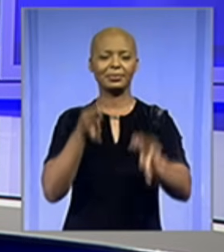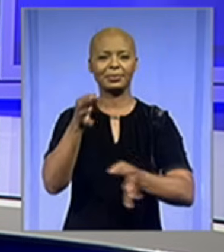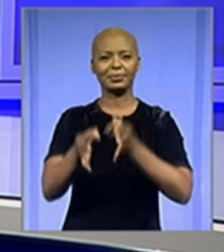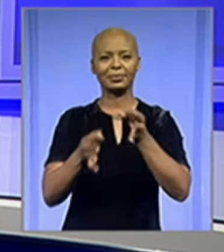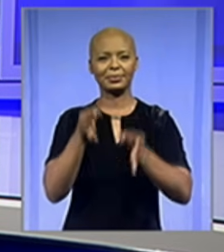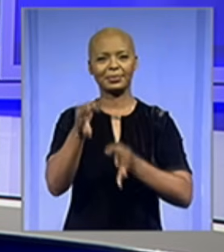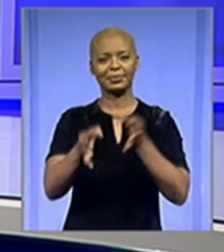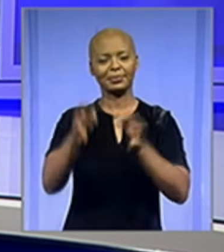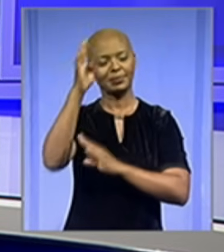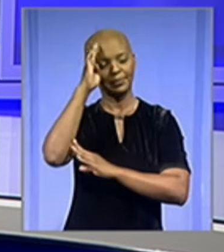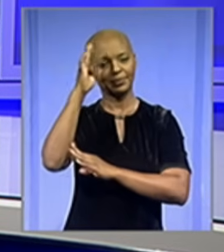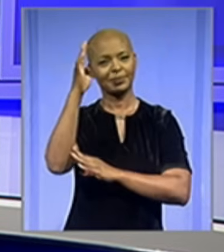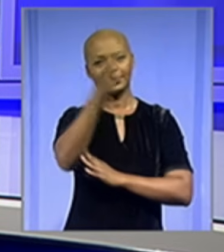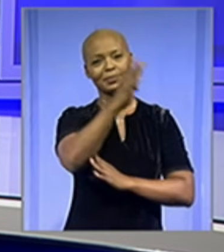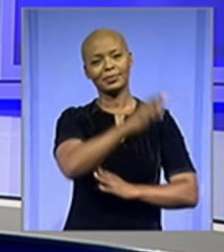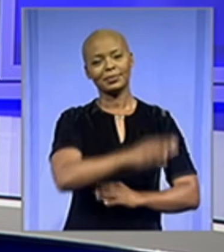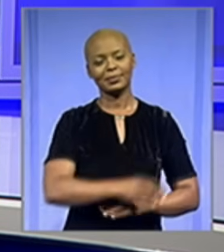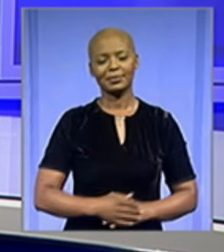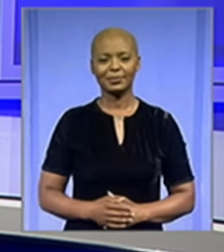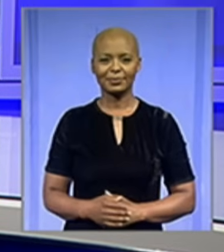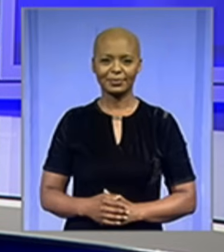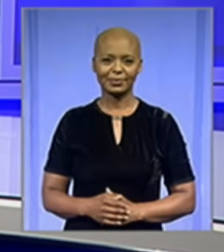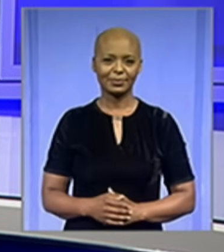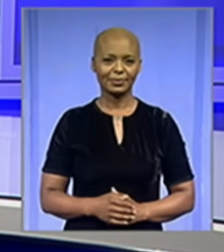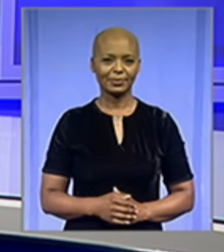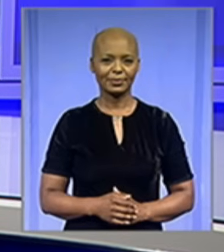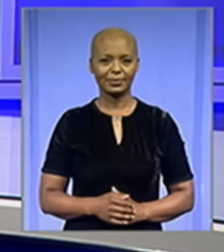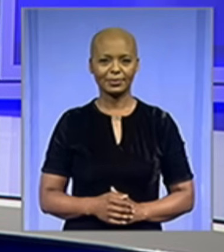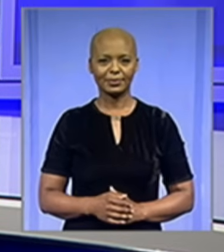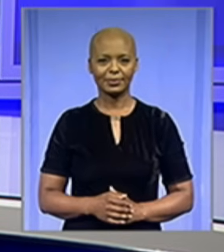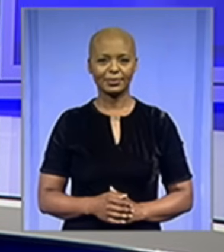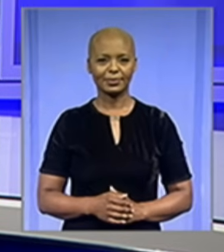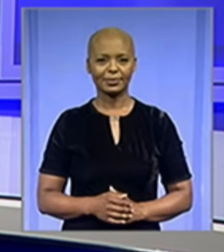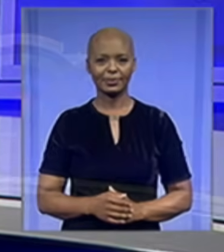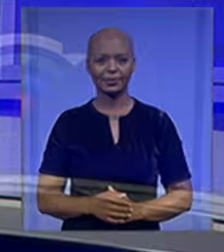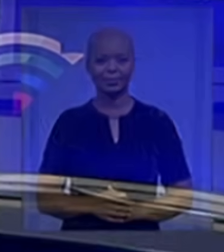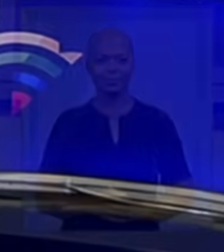bosa go fitlha re kopana gape mo nakong e tlang. Sala sentle.